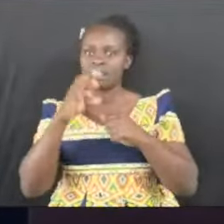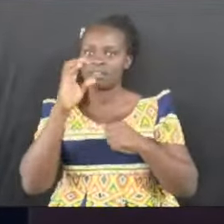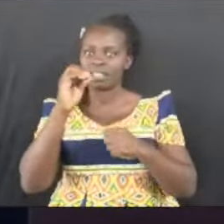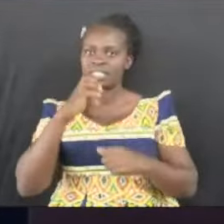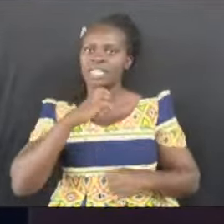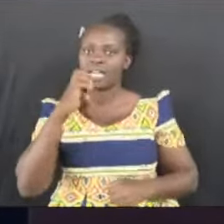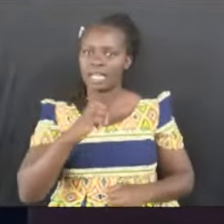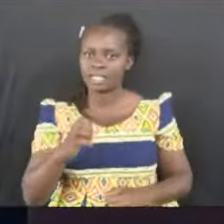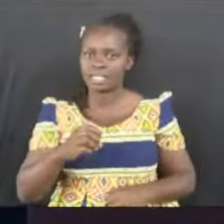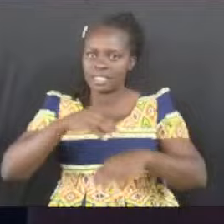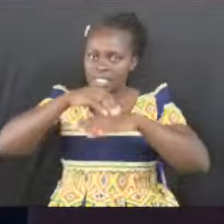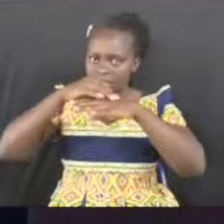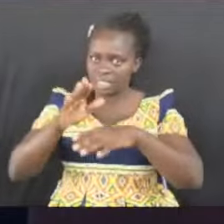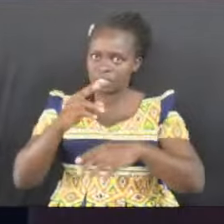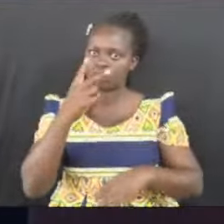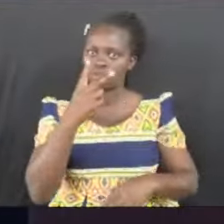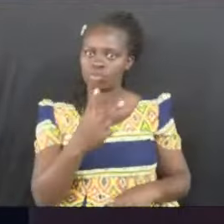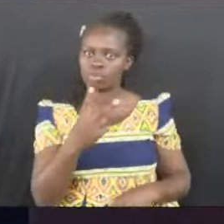2 by 2, 70.